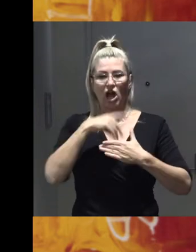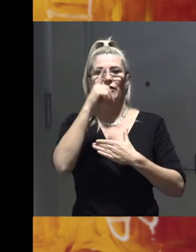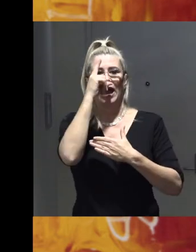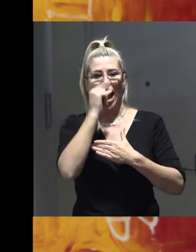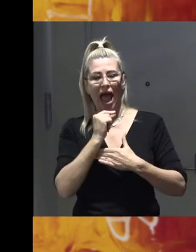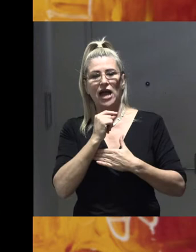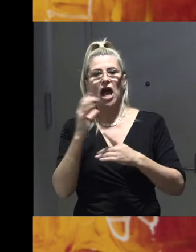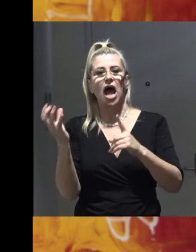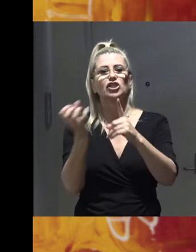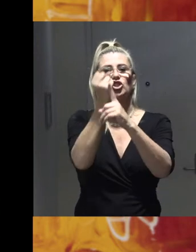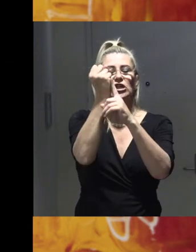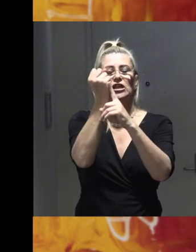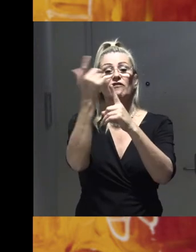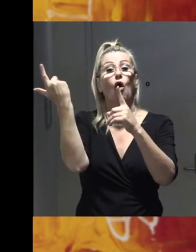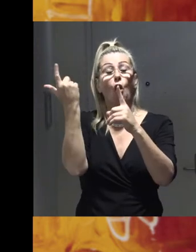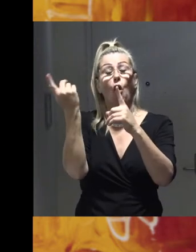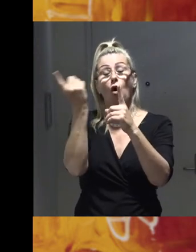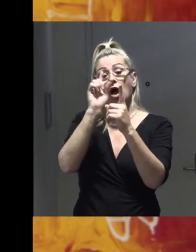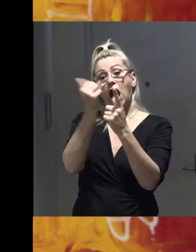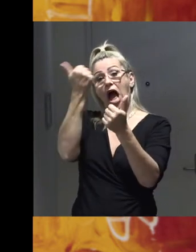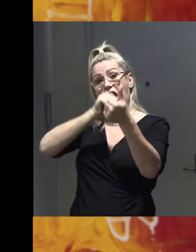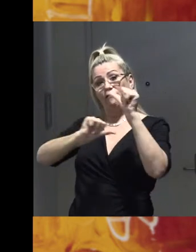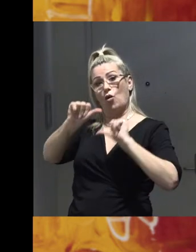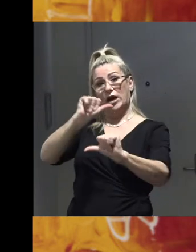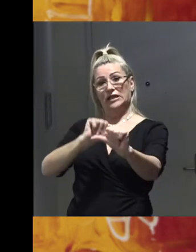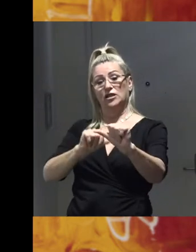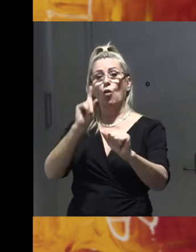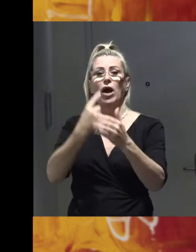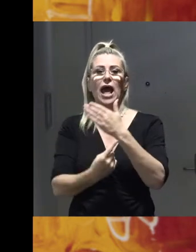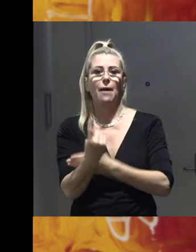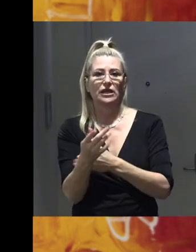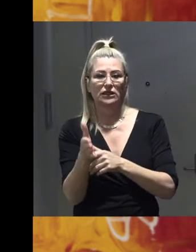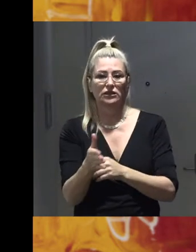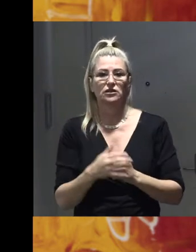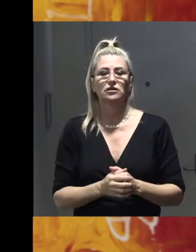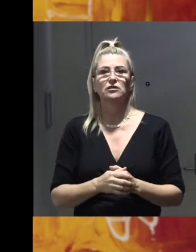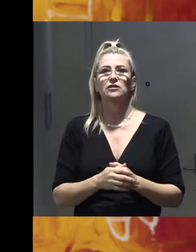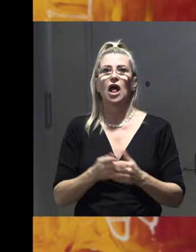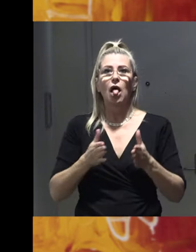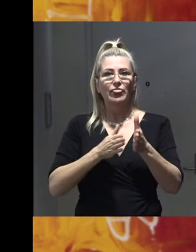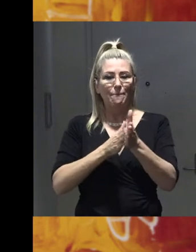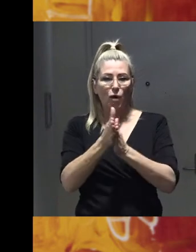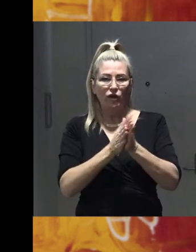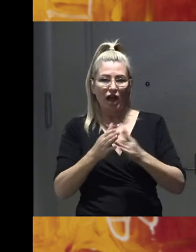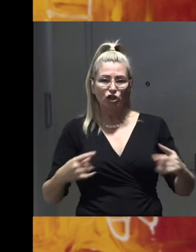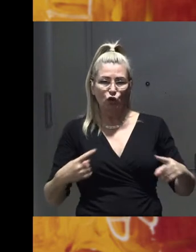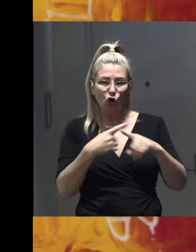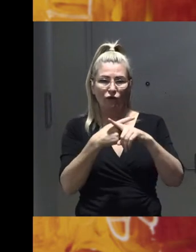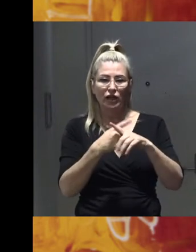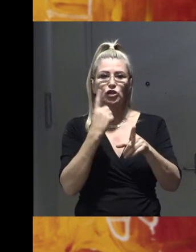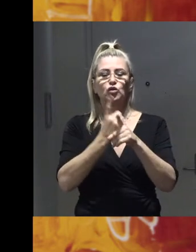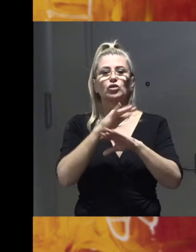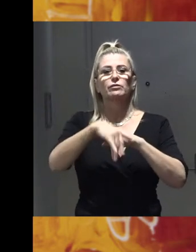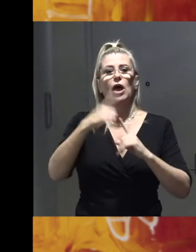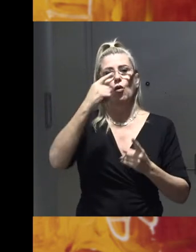achieve or successfully avoid a certain outcome. Whereas the motivational conflict refers to the tension